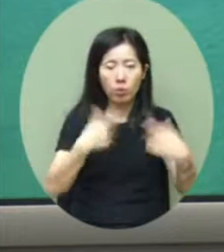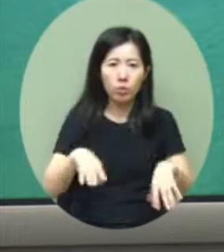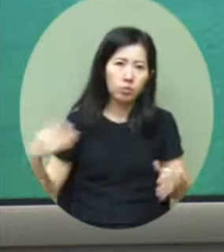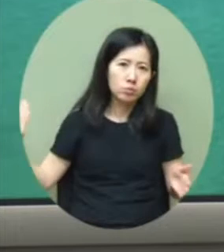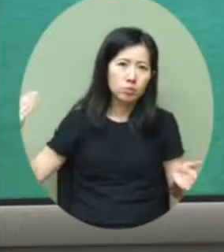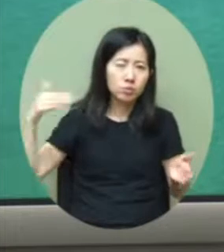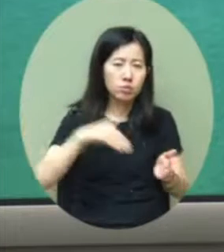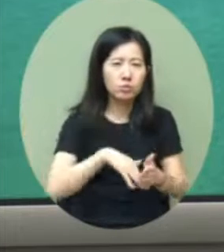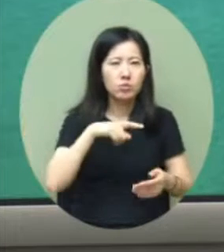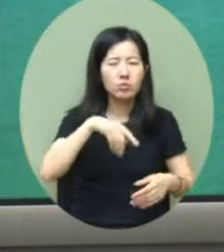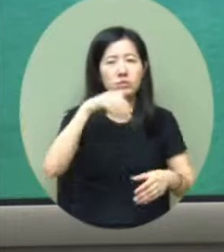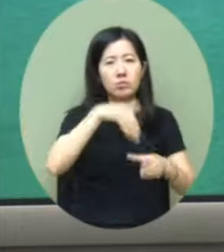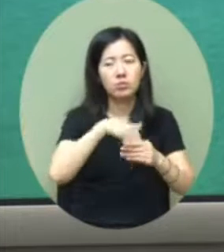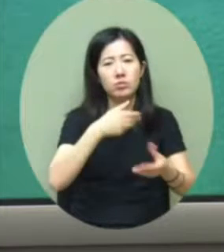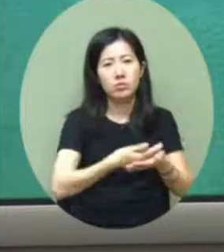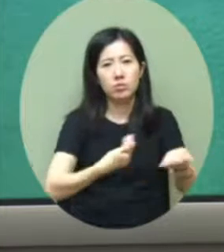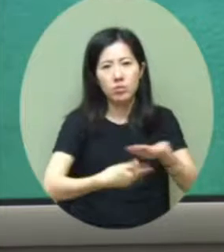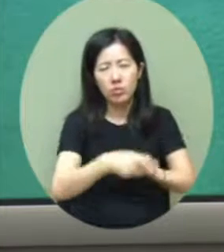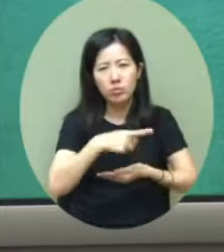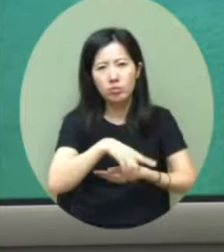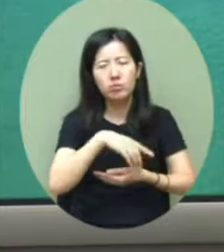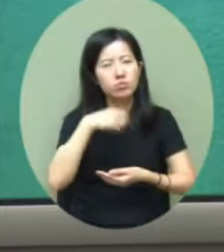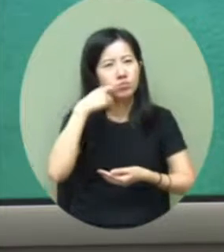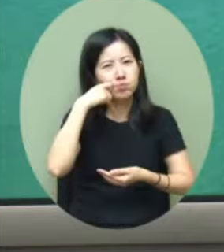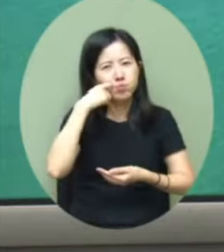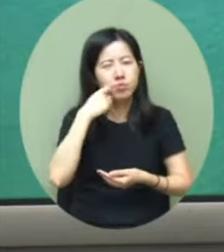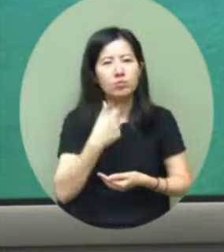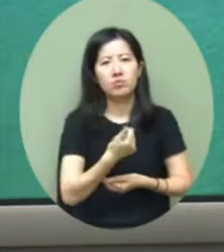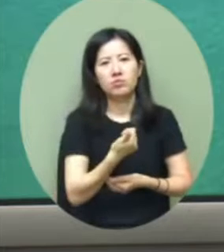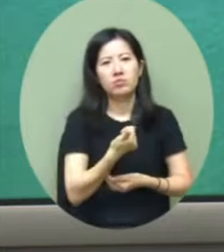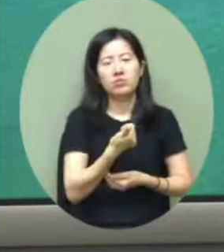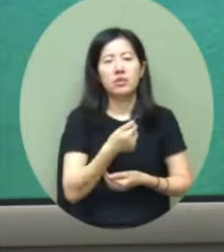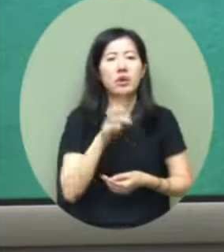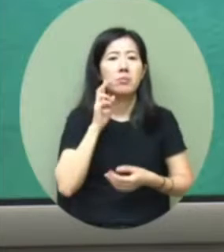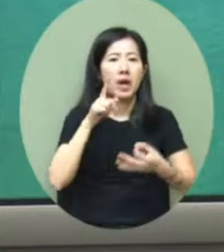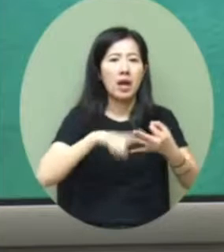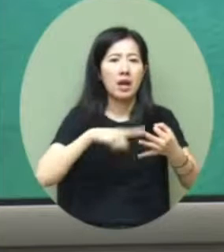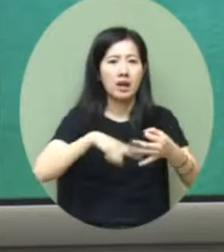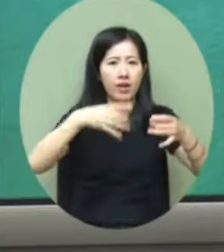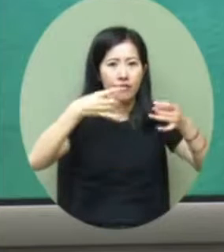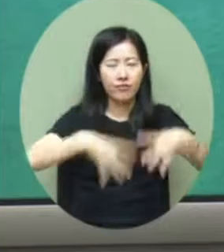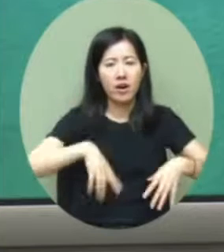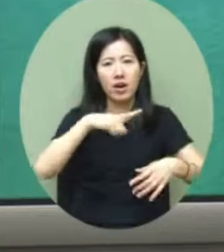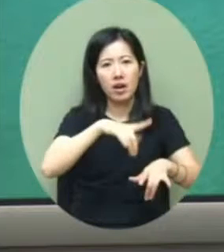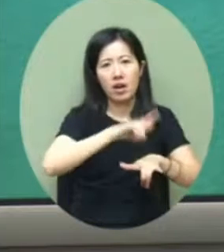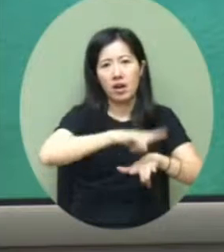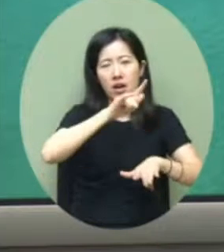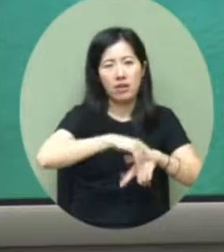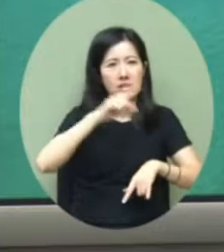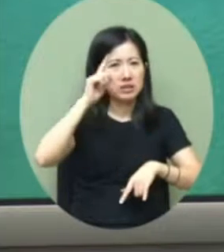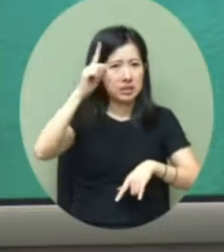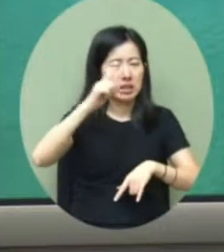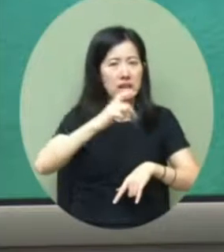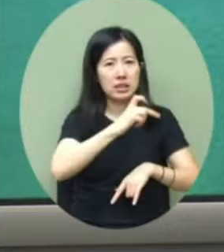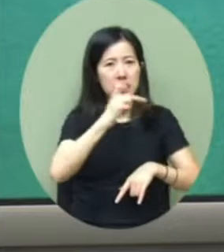of the Mutual Connect scheme for ETF,